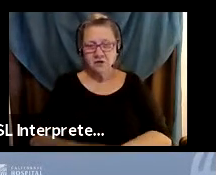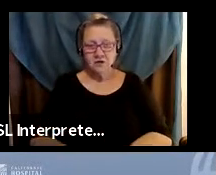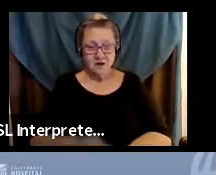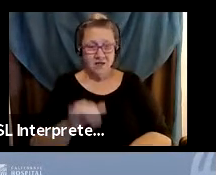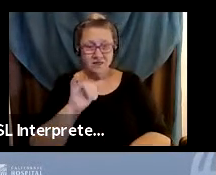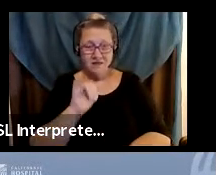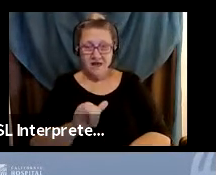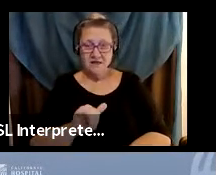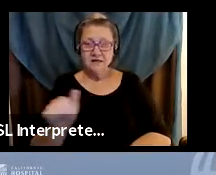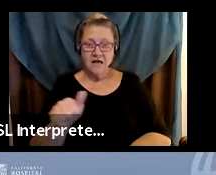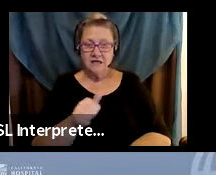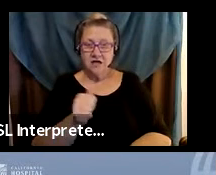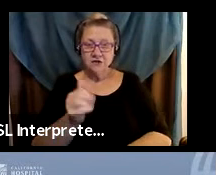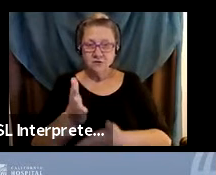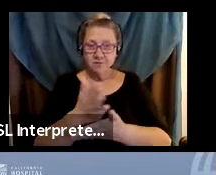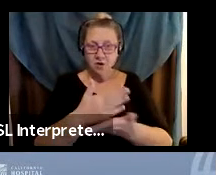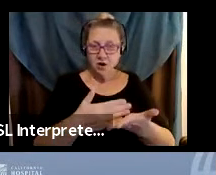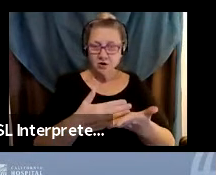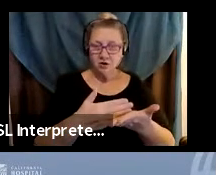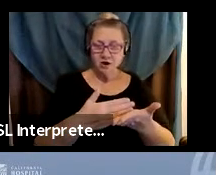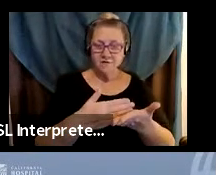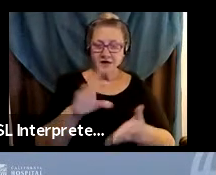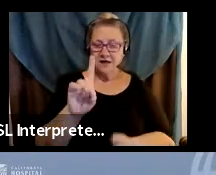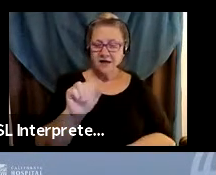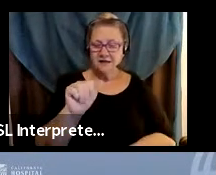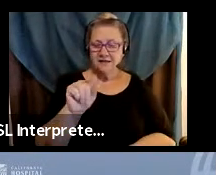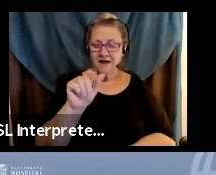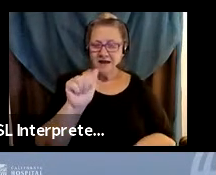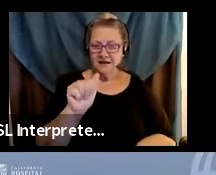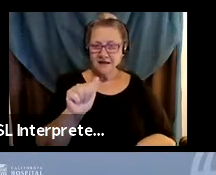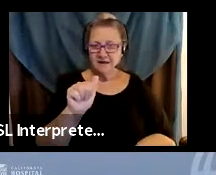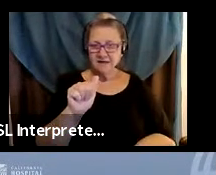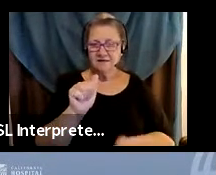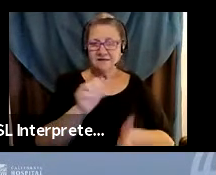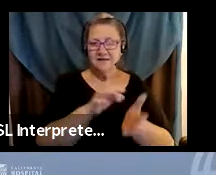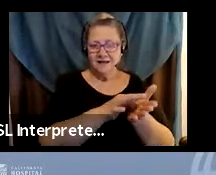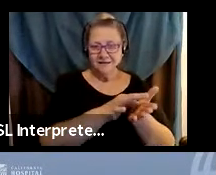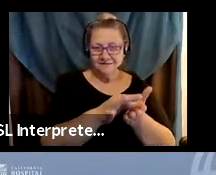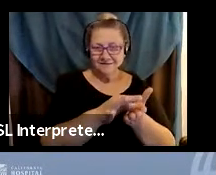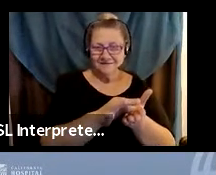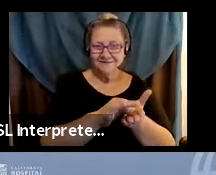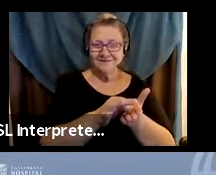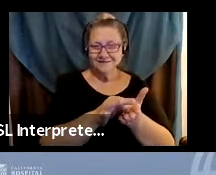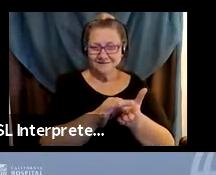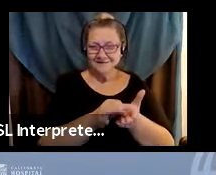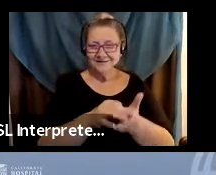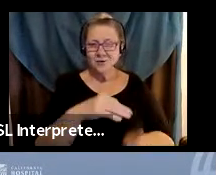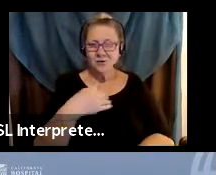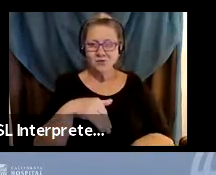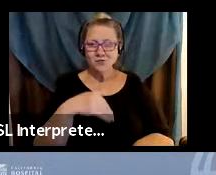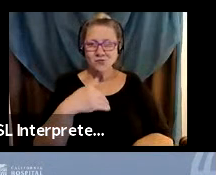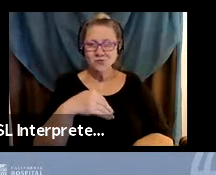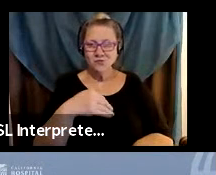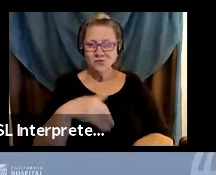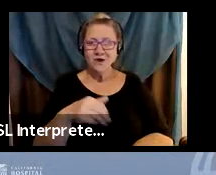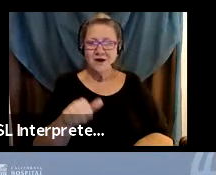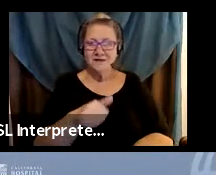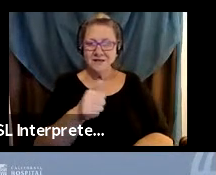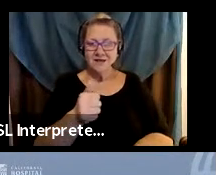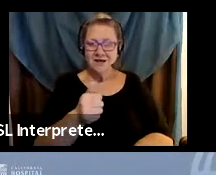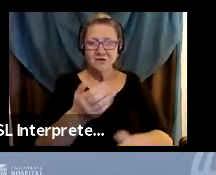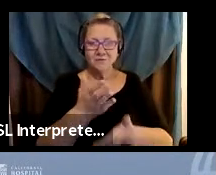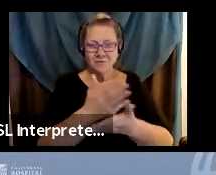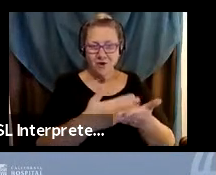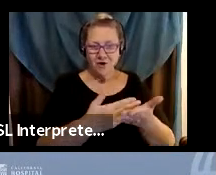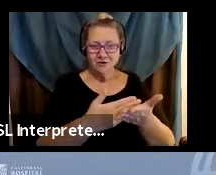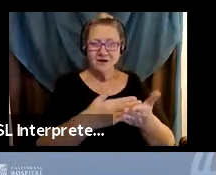that data integration is, it's always, I as a non-IT person, am always humbled by how much more complex it